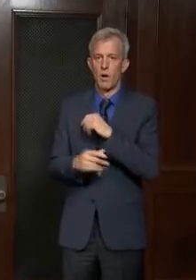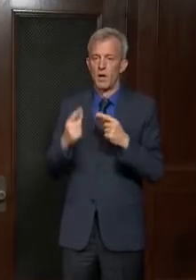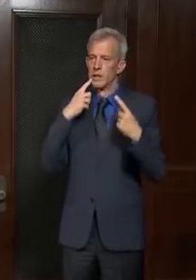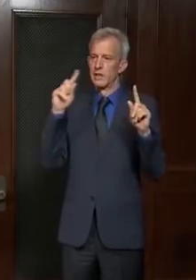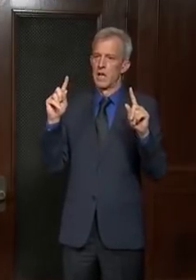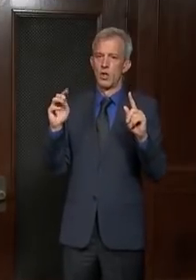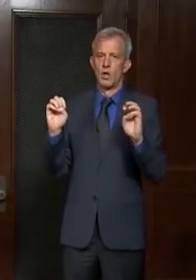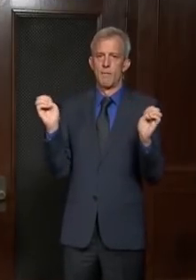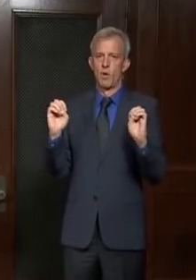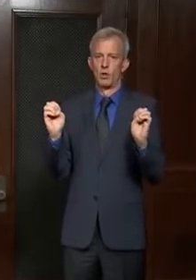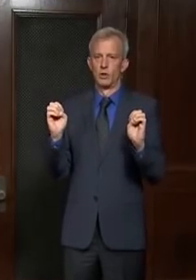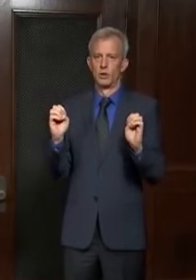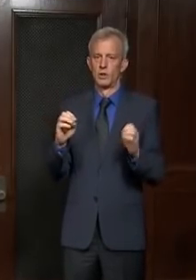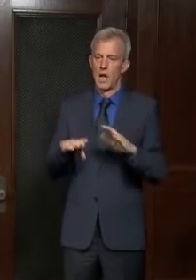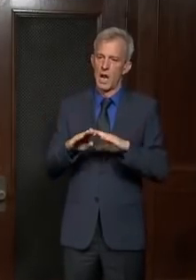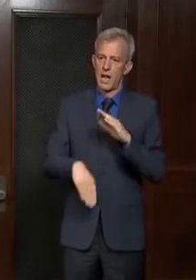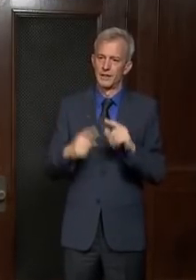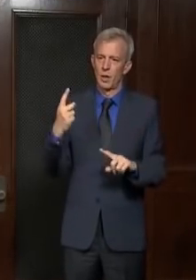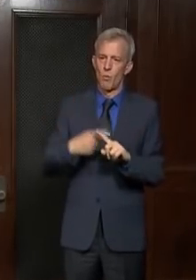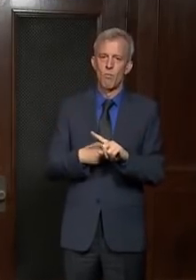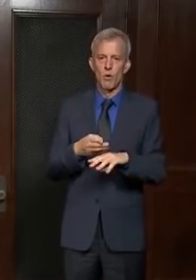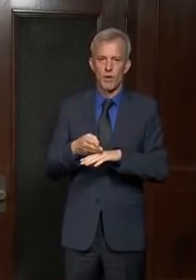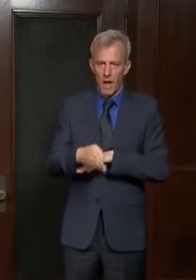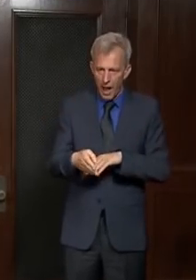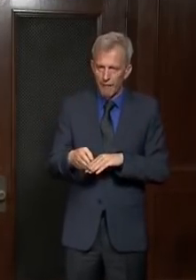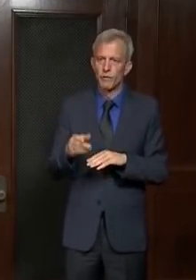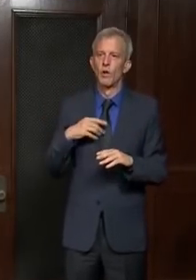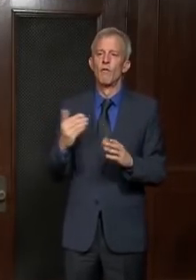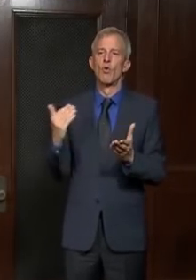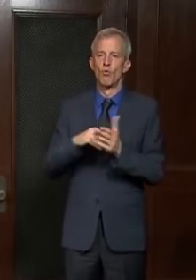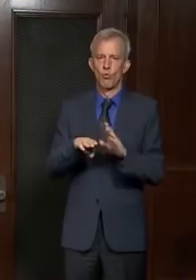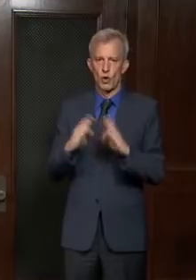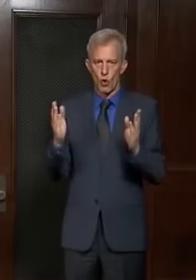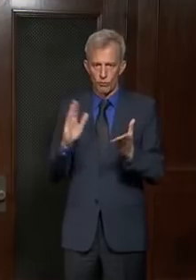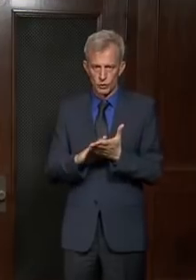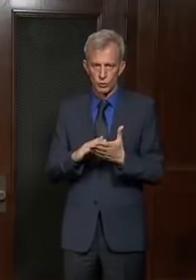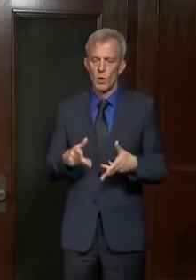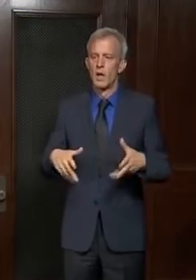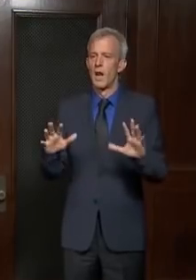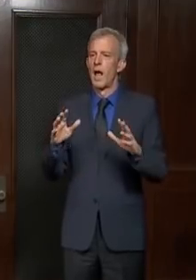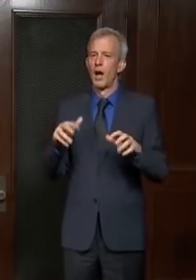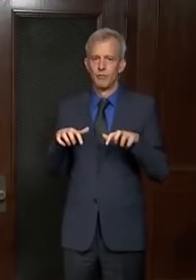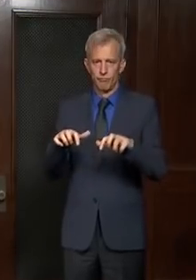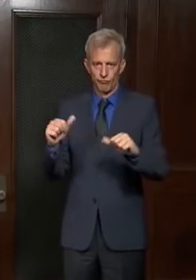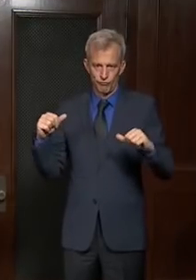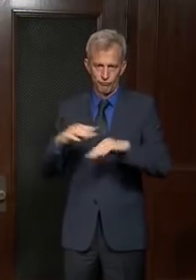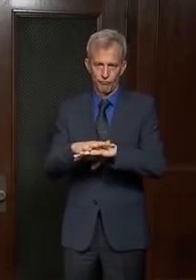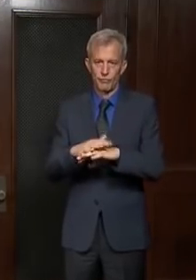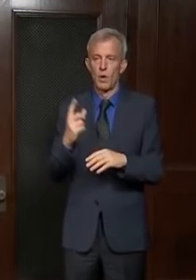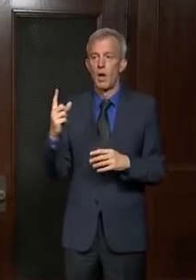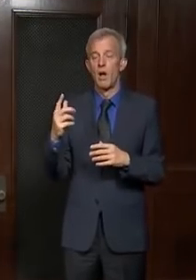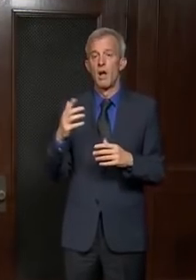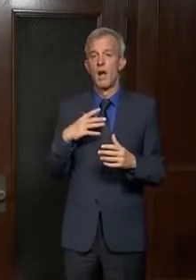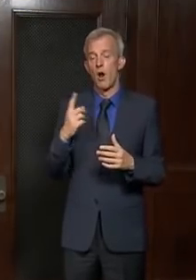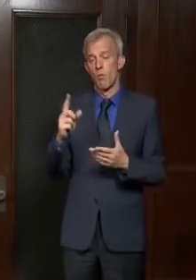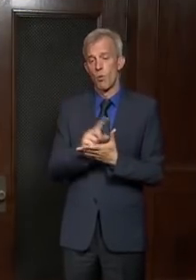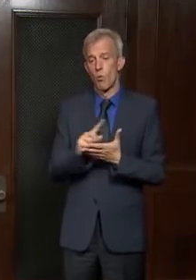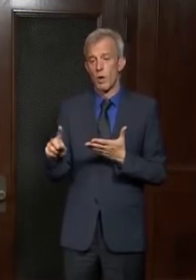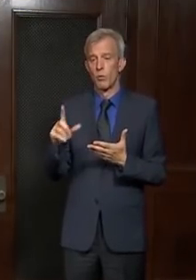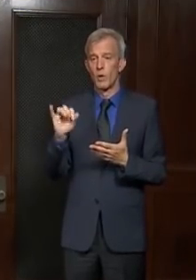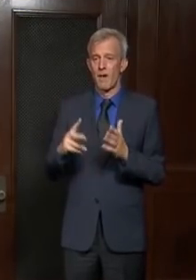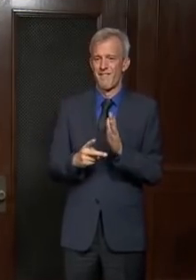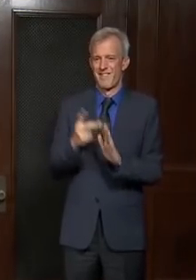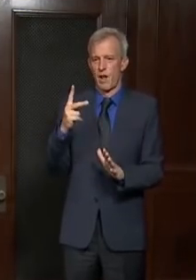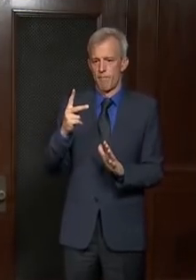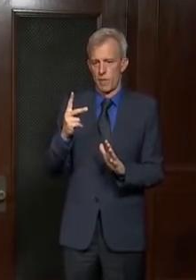their stay-at-home order. They started to open schools, to allow public gatherings, and had nearly a week of double-digit